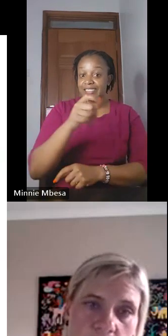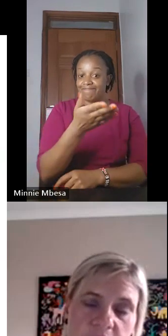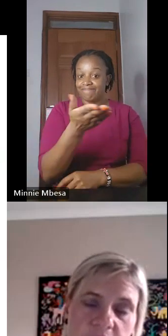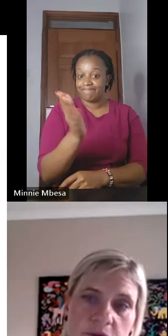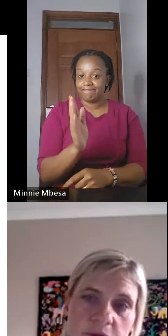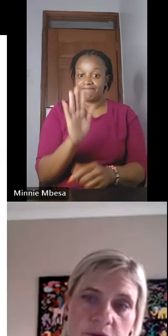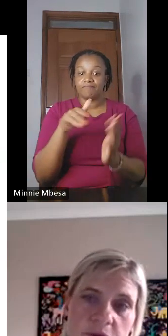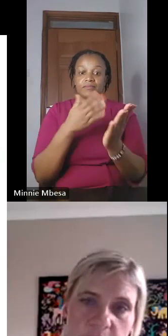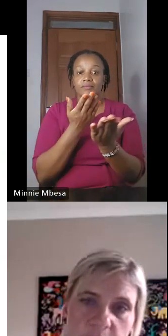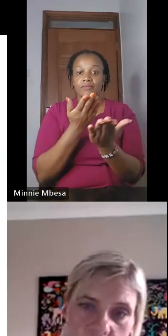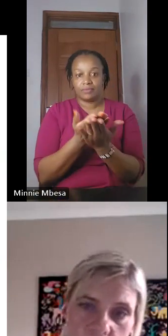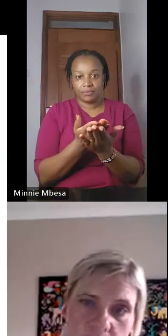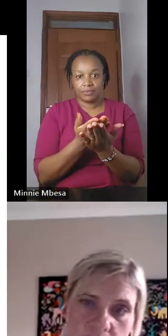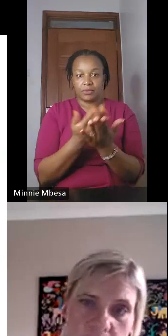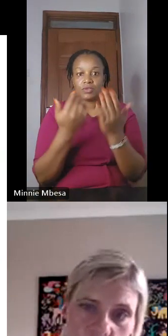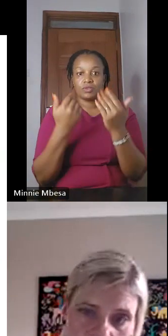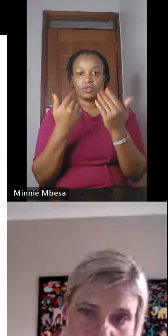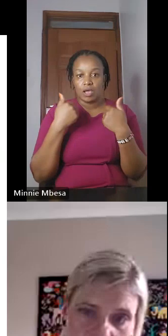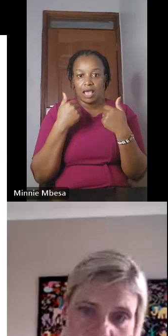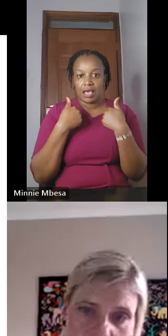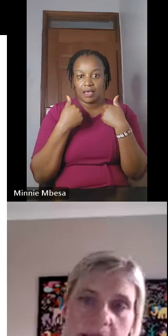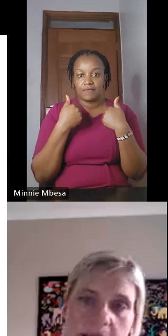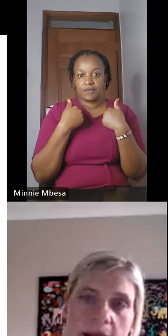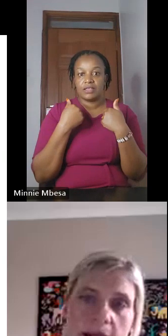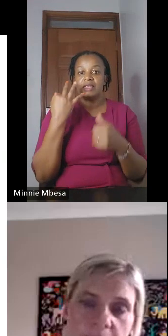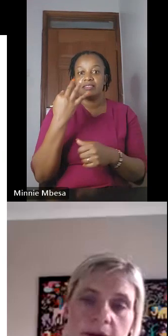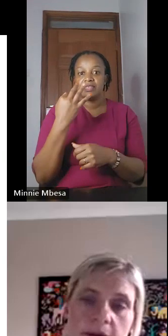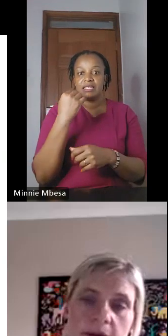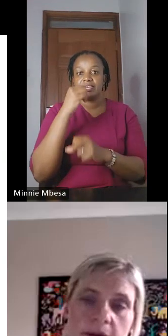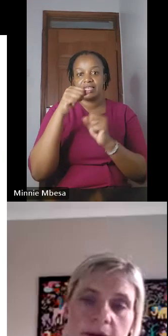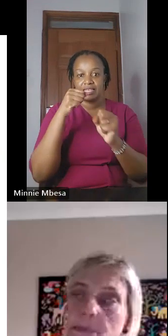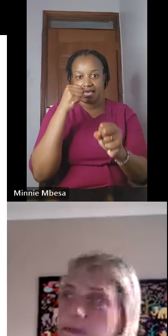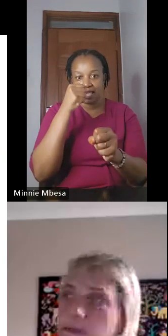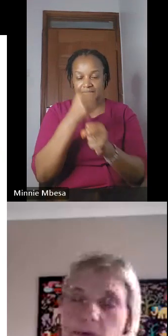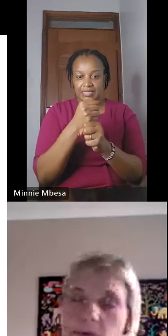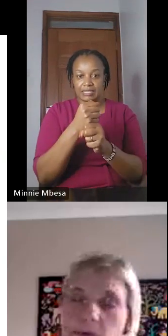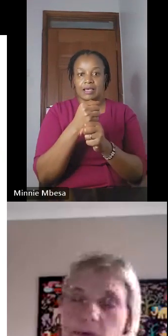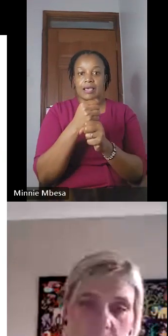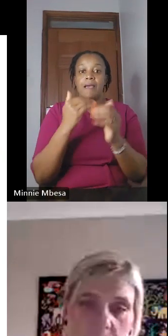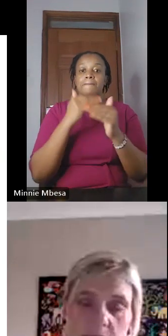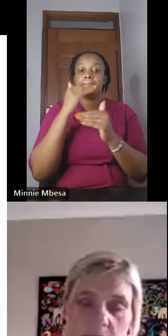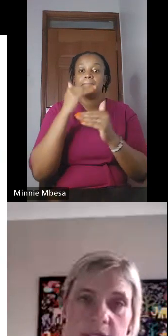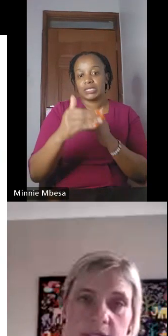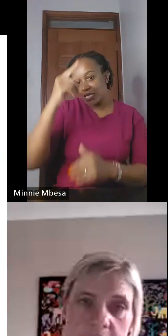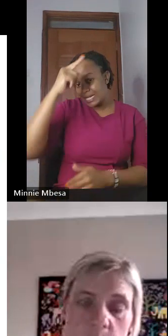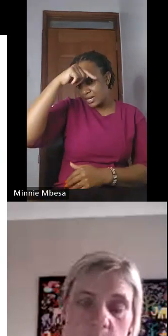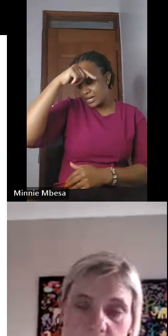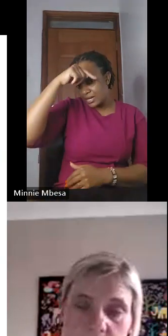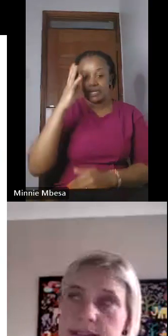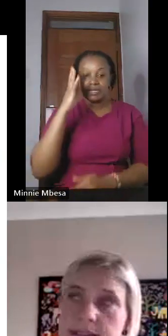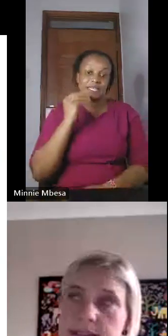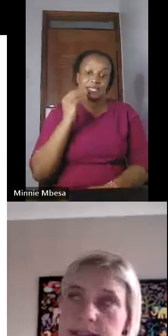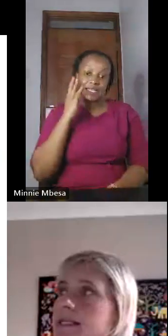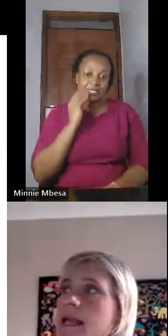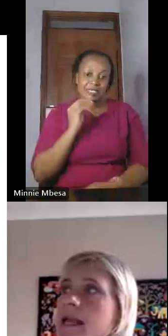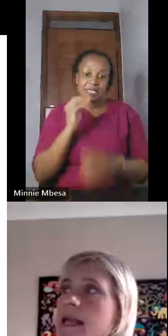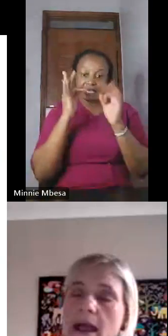of postgraduate work experience. However, if you are somebody who is living